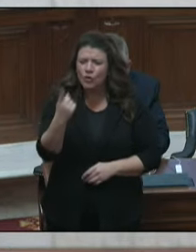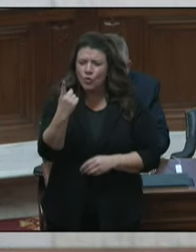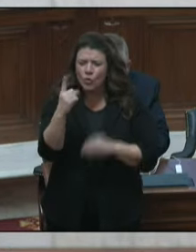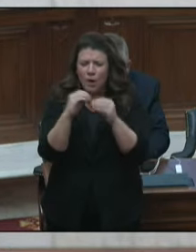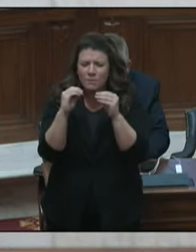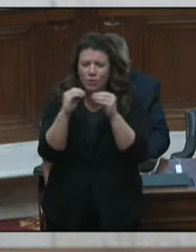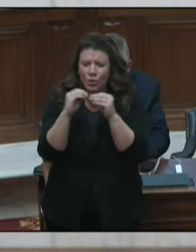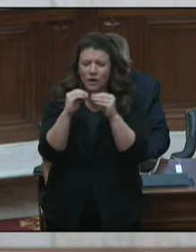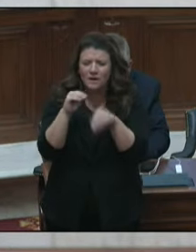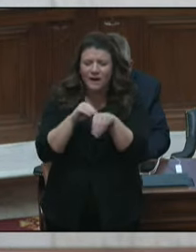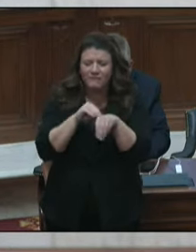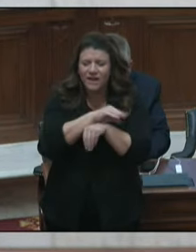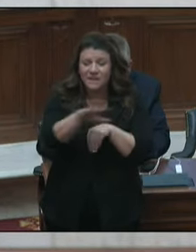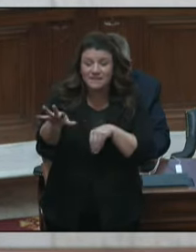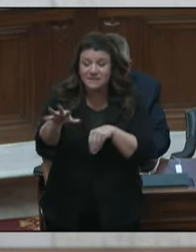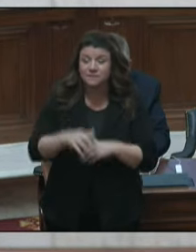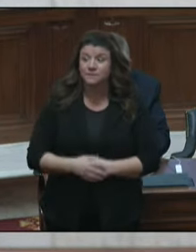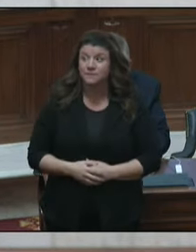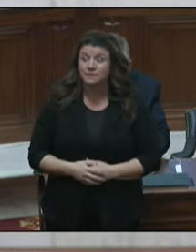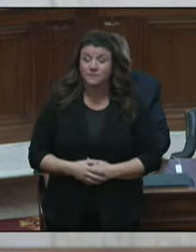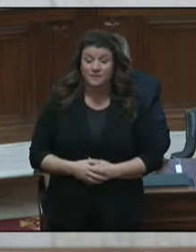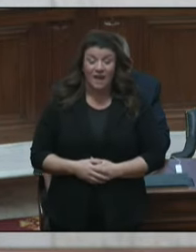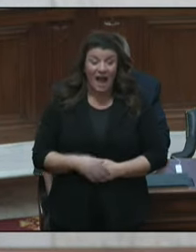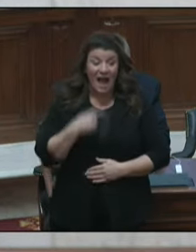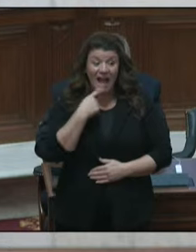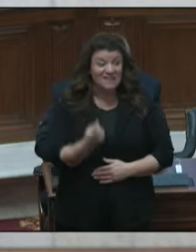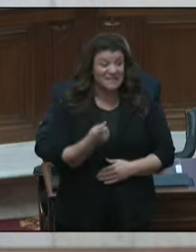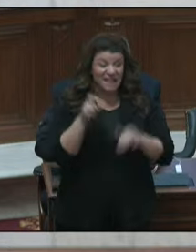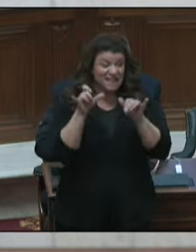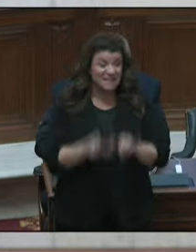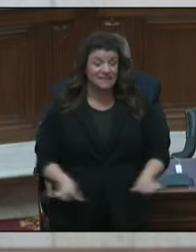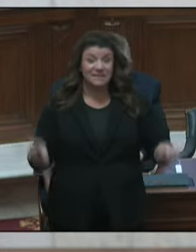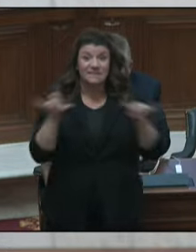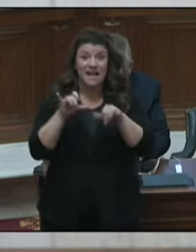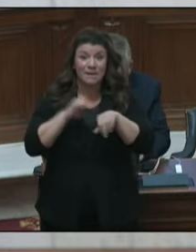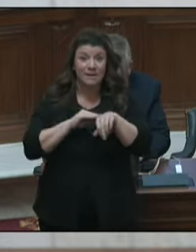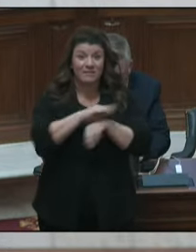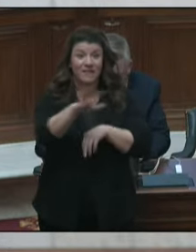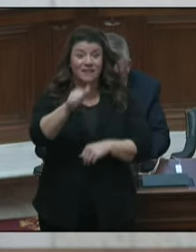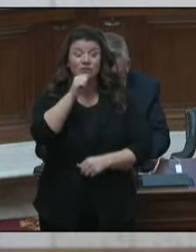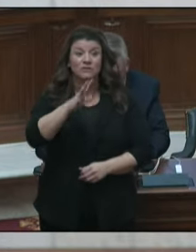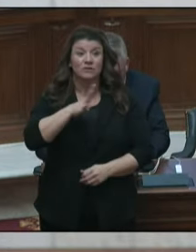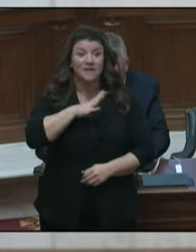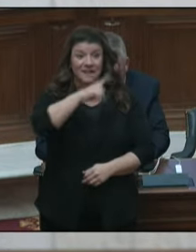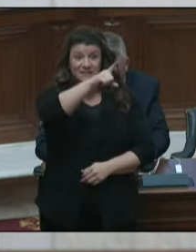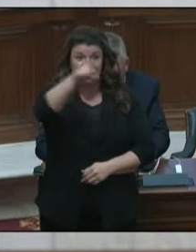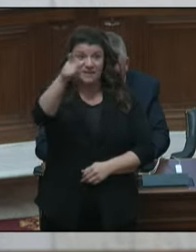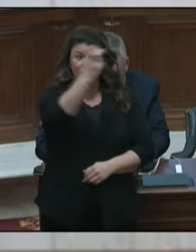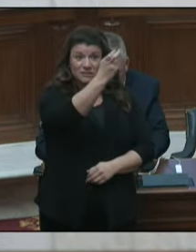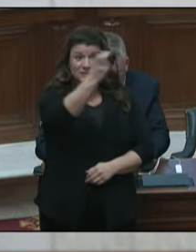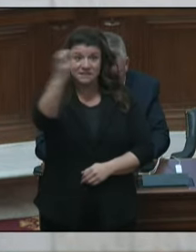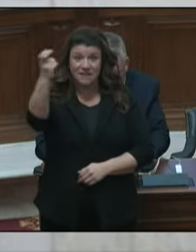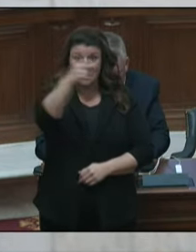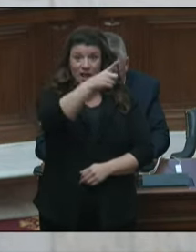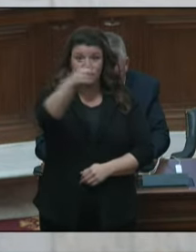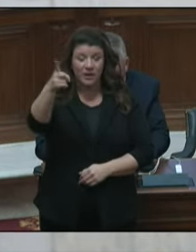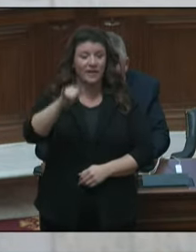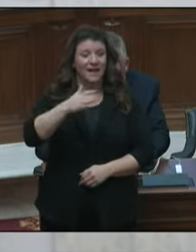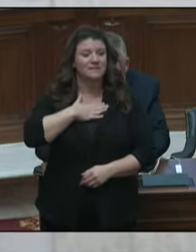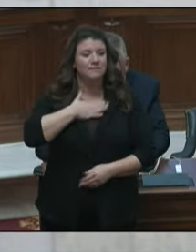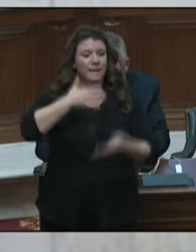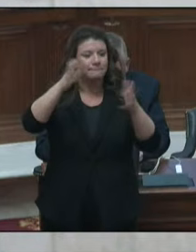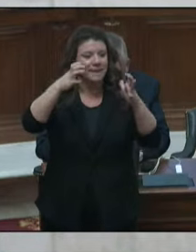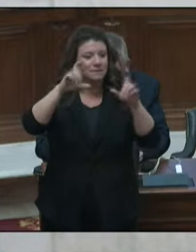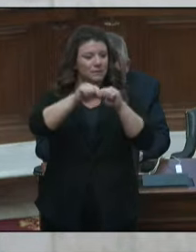now. I gave this same advice to that bunch of young ladies that's right up there. That's my